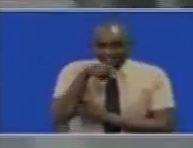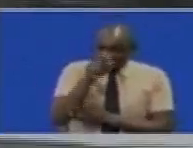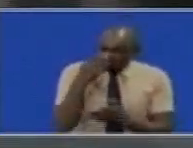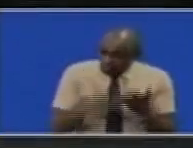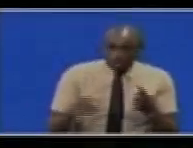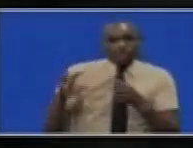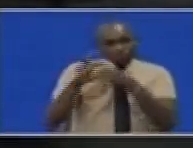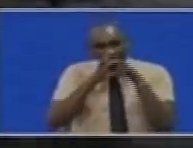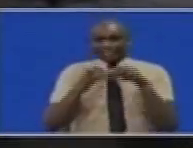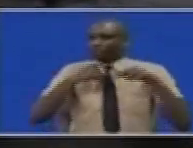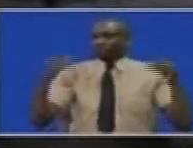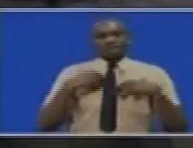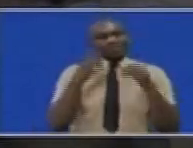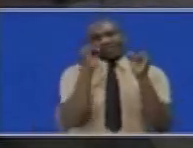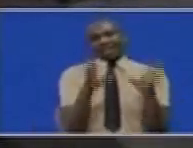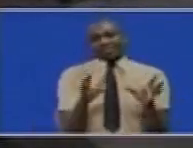united opposition.